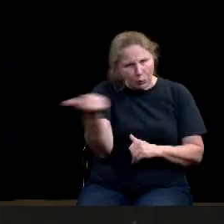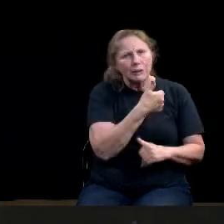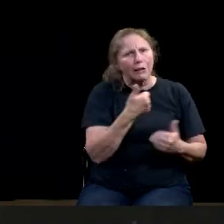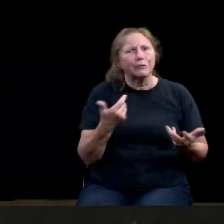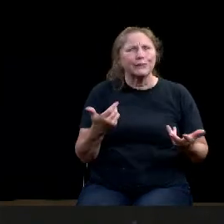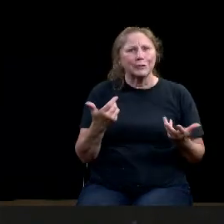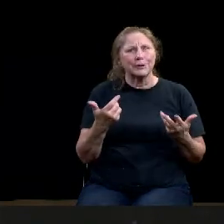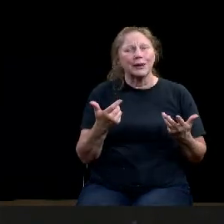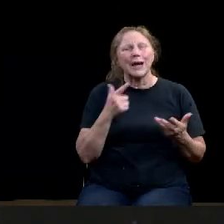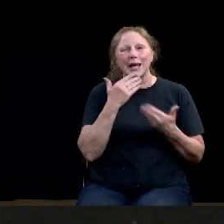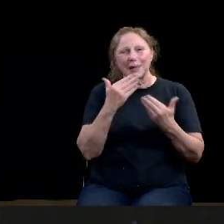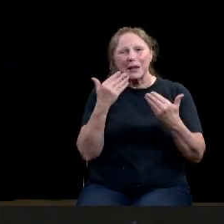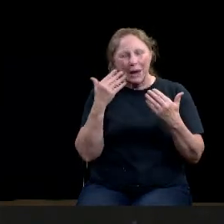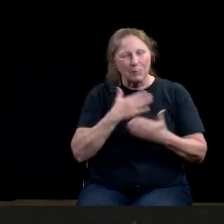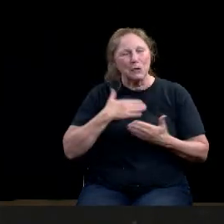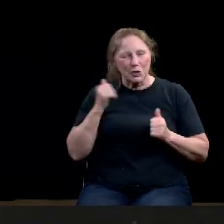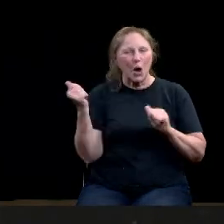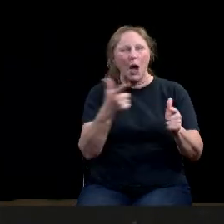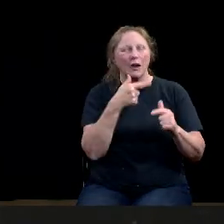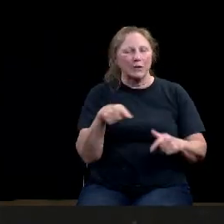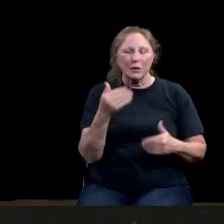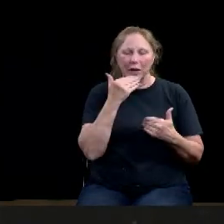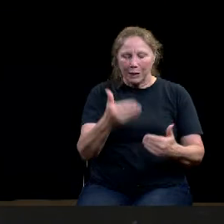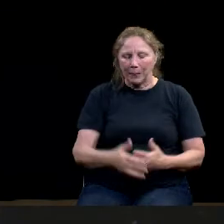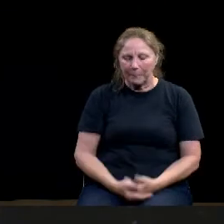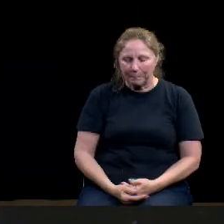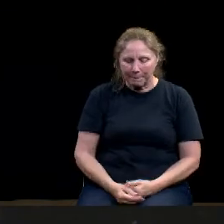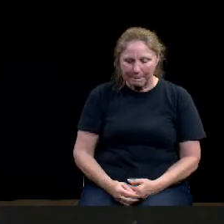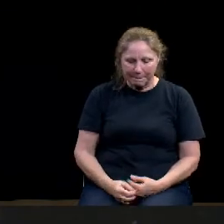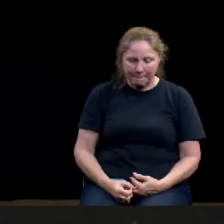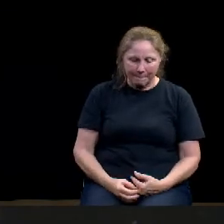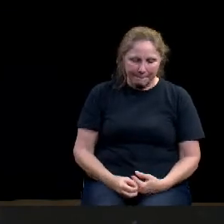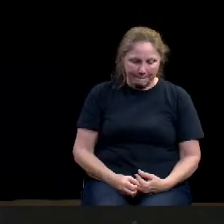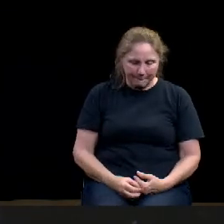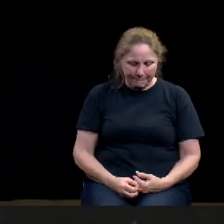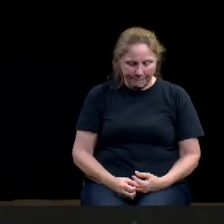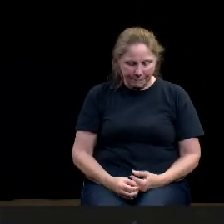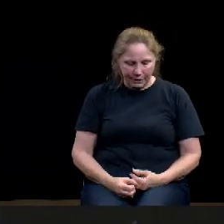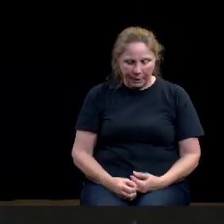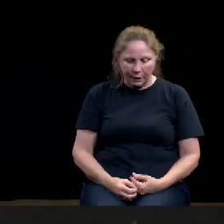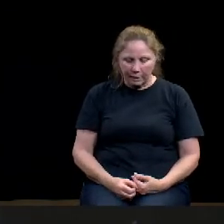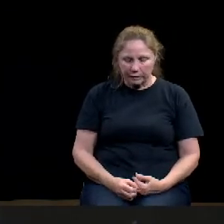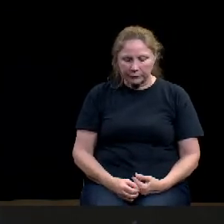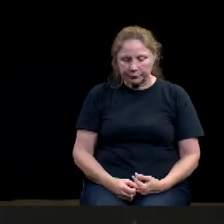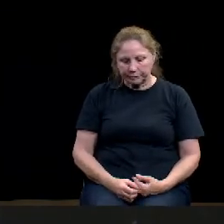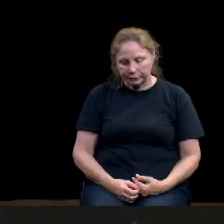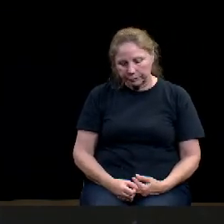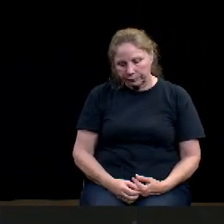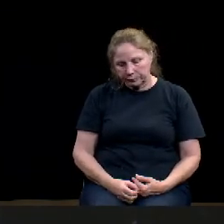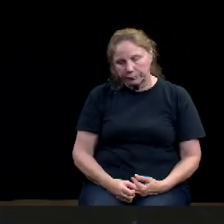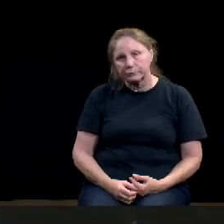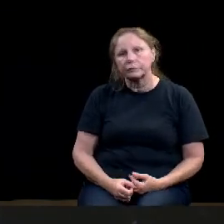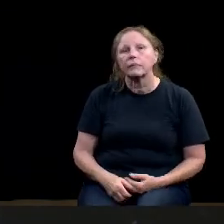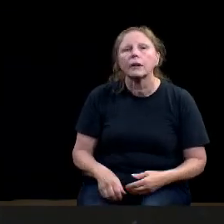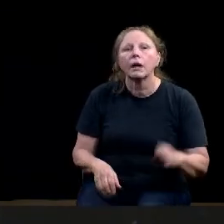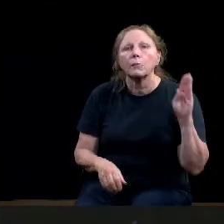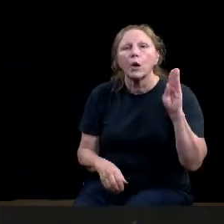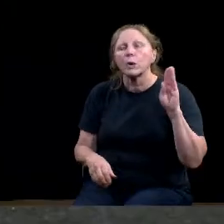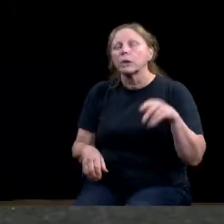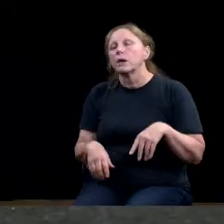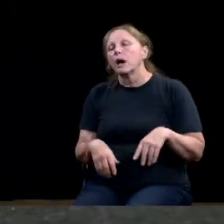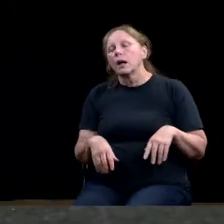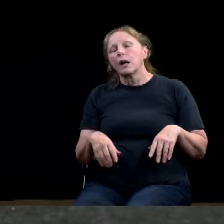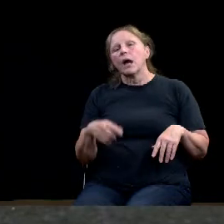I want to congratulate council members Holmes, Palmer, and Sabito on their re-election, and I absolutely